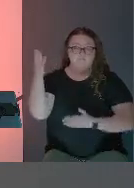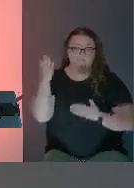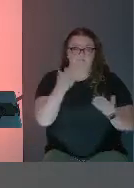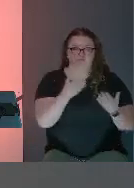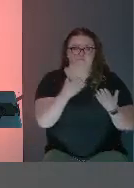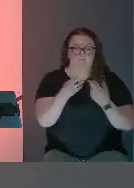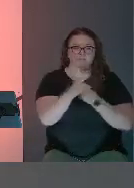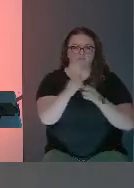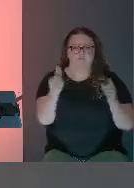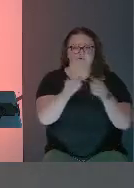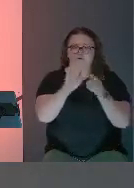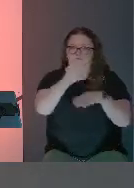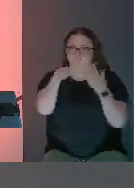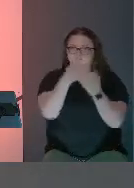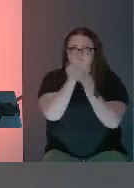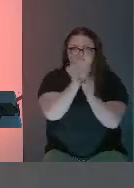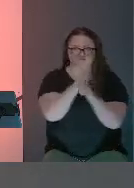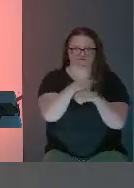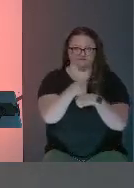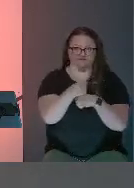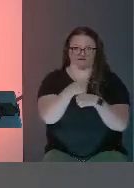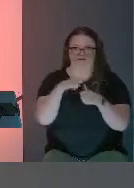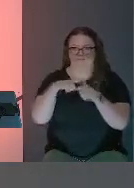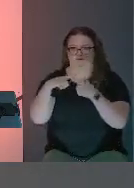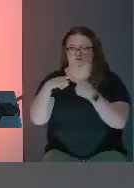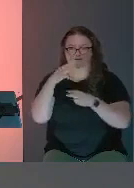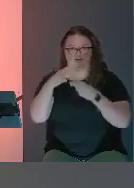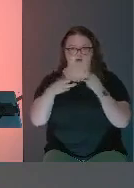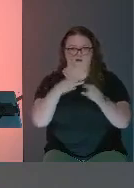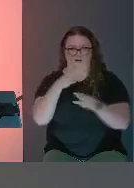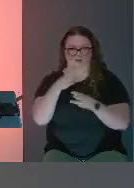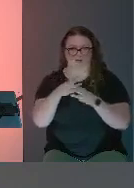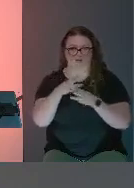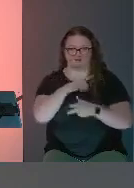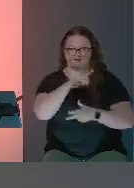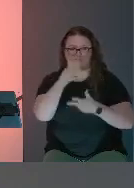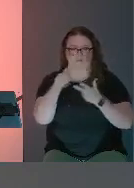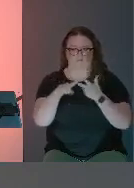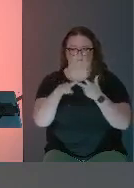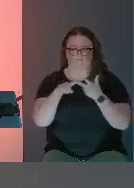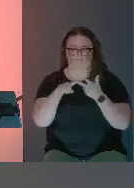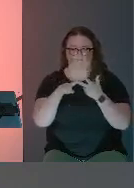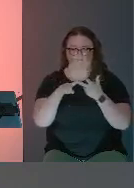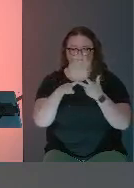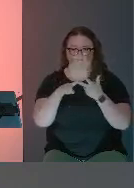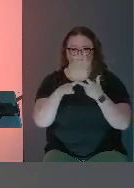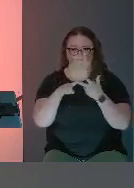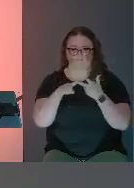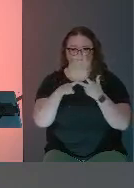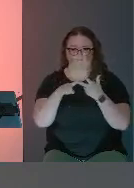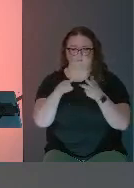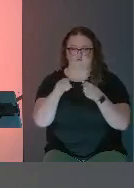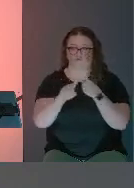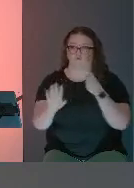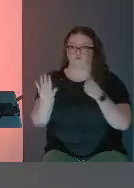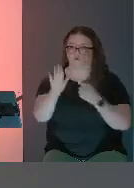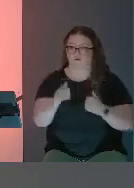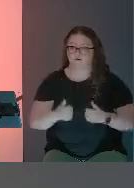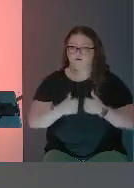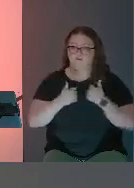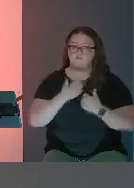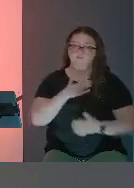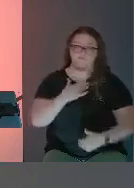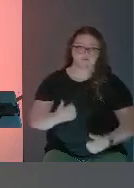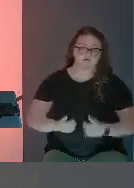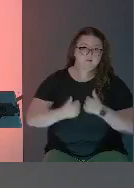creation. He's going to bring redemption to this planet. And he also brings redemption to your life and my life,